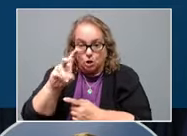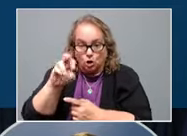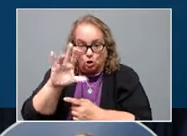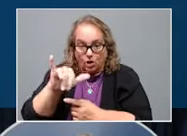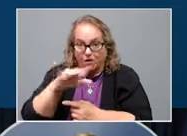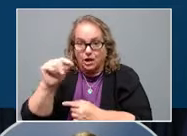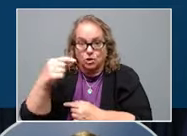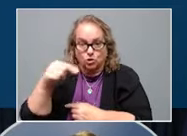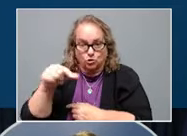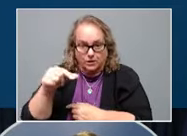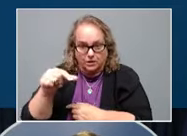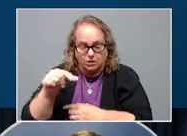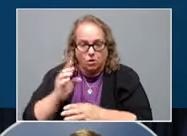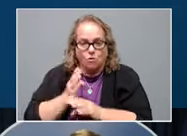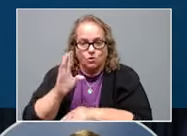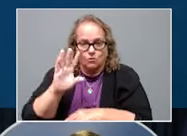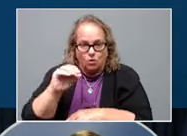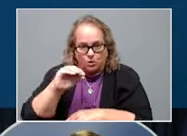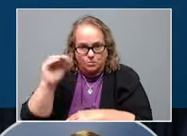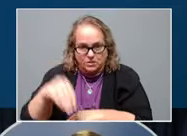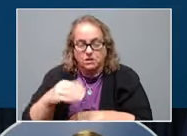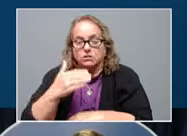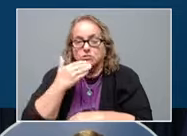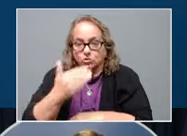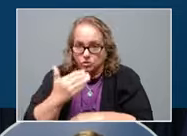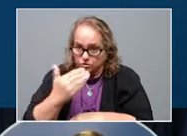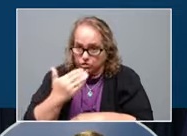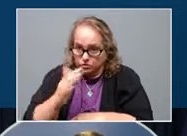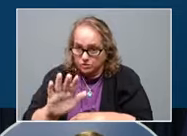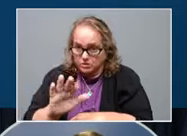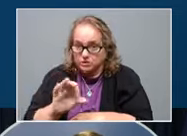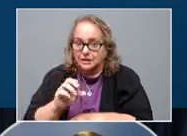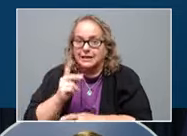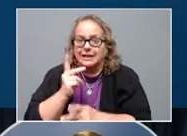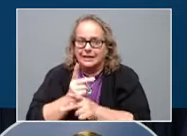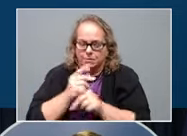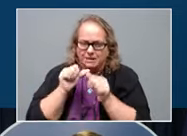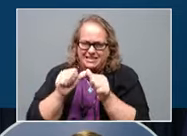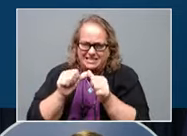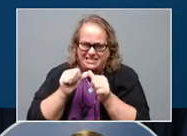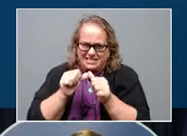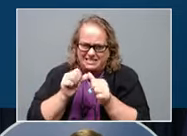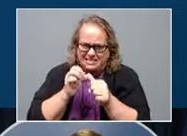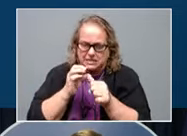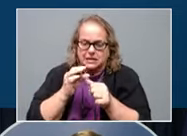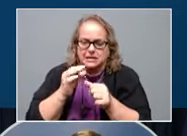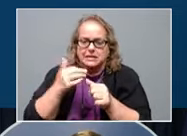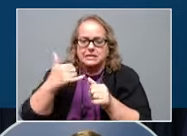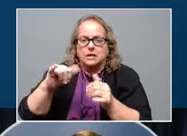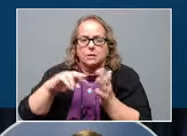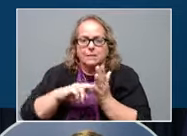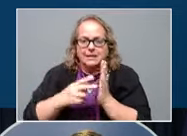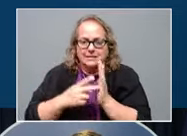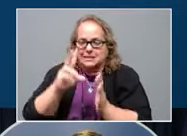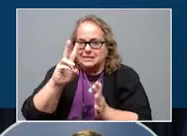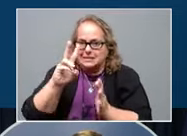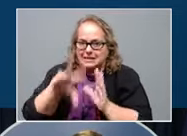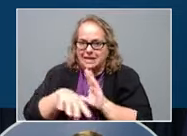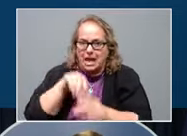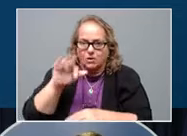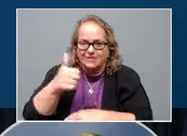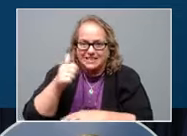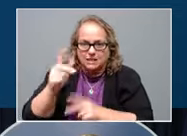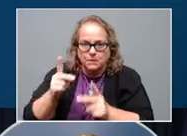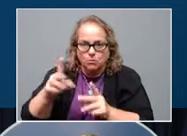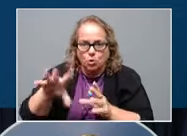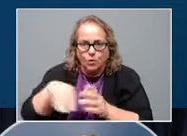first, good job on the improvement. Keep going. That still means that 6 out of 10 people in the community haven't